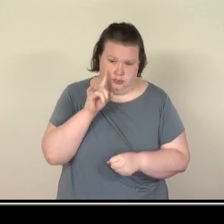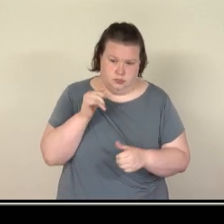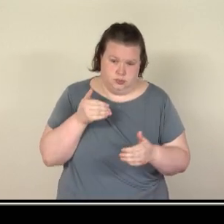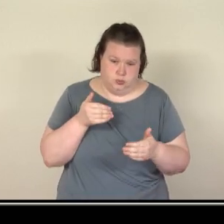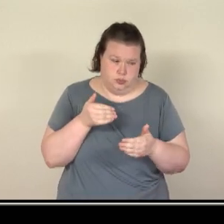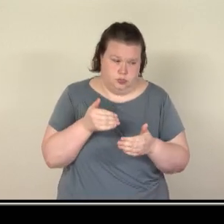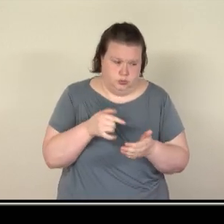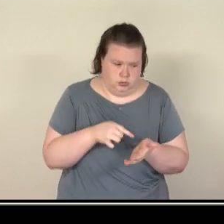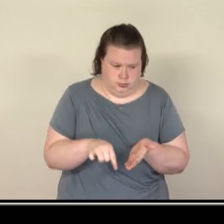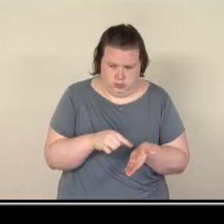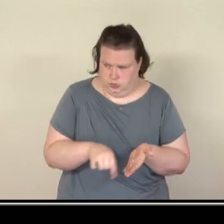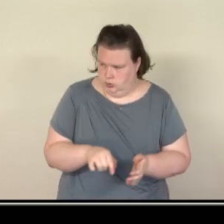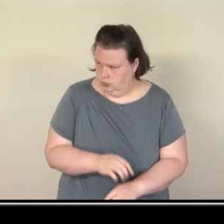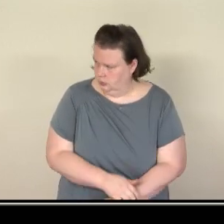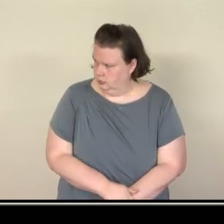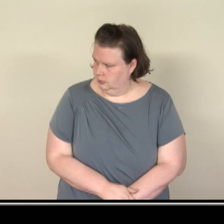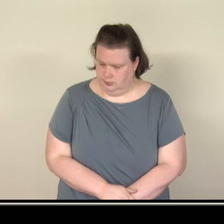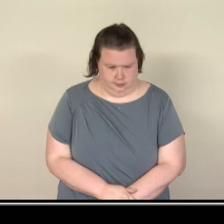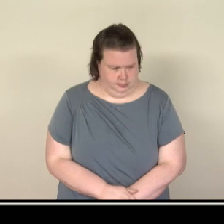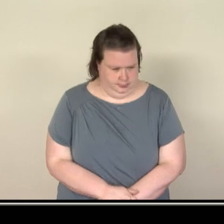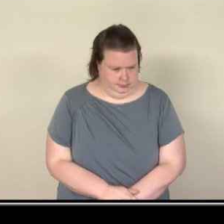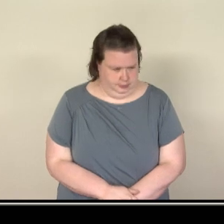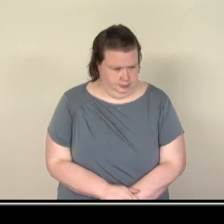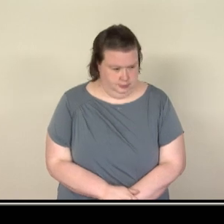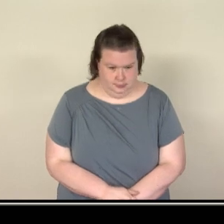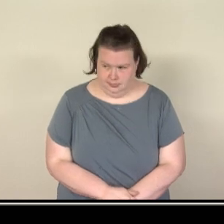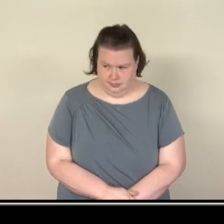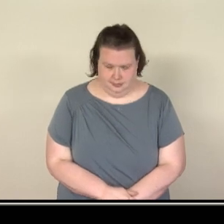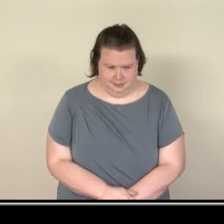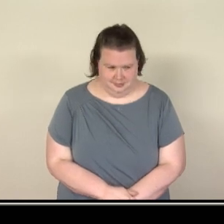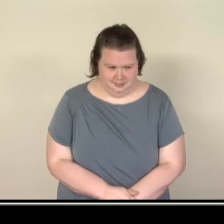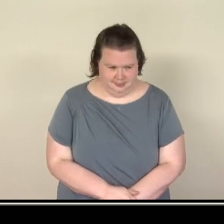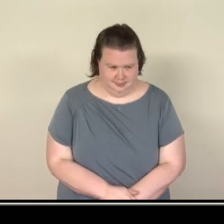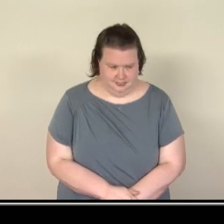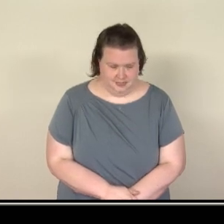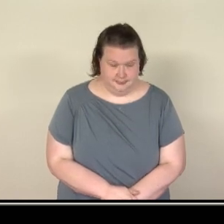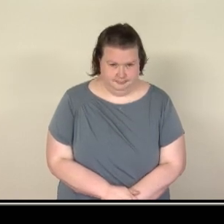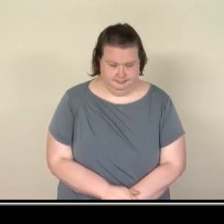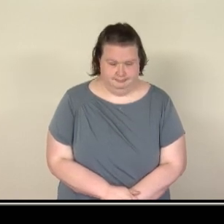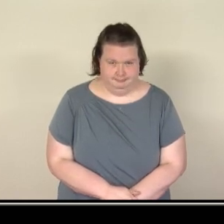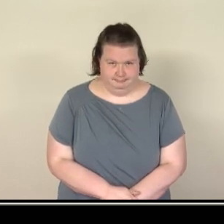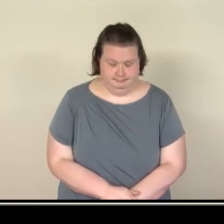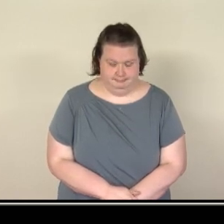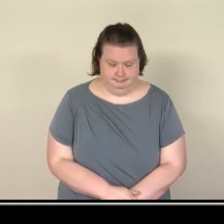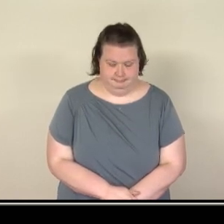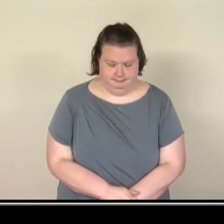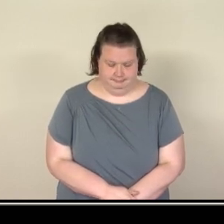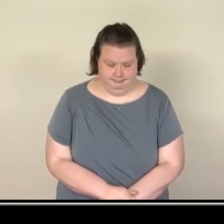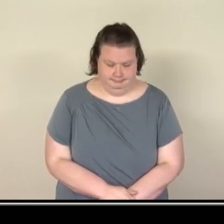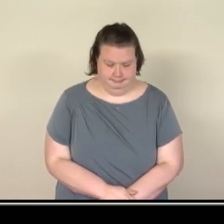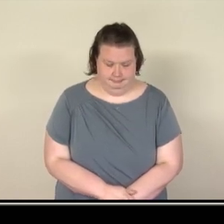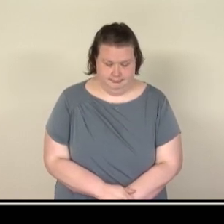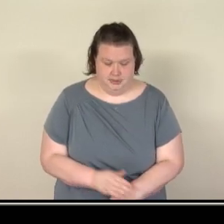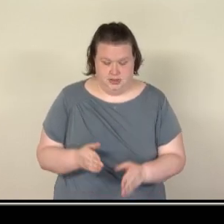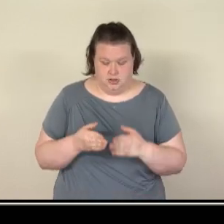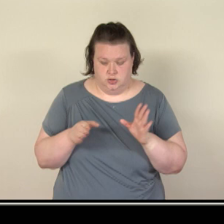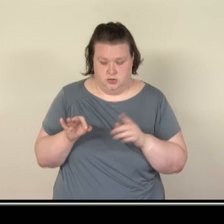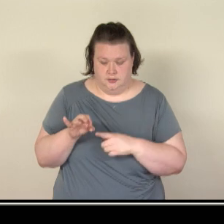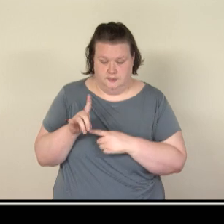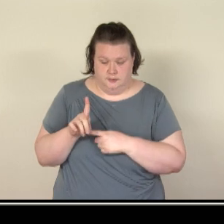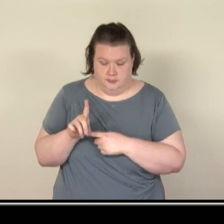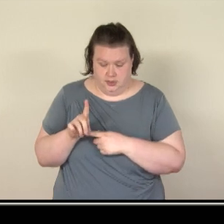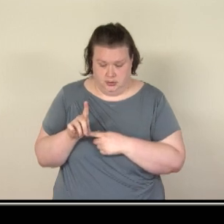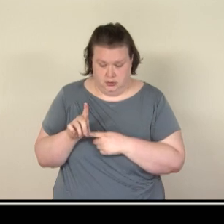our expenditures. Anyway, so it looks like right now, as I said, we're going to draw down the fund balance about $3.4